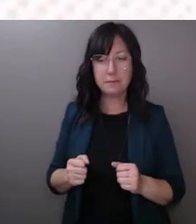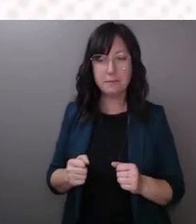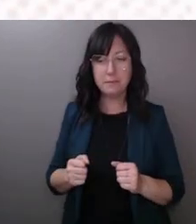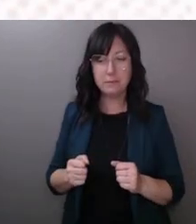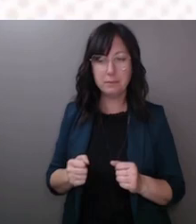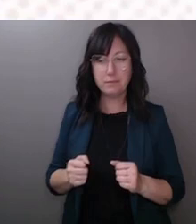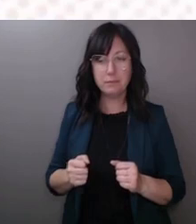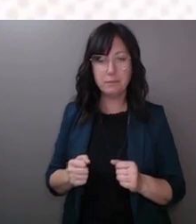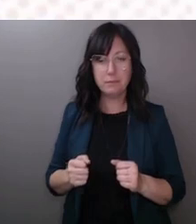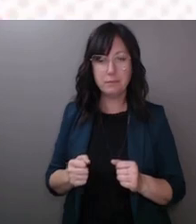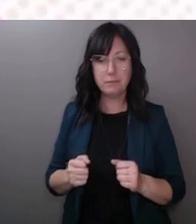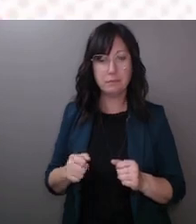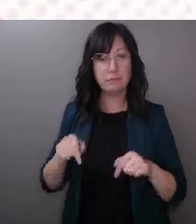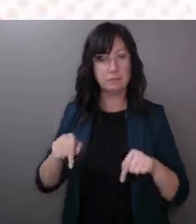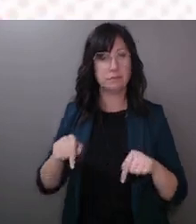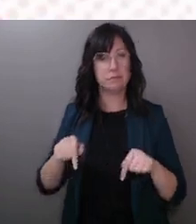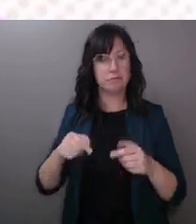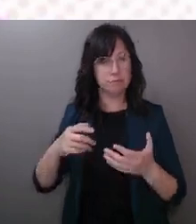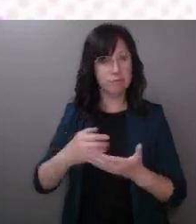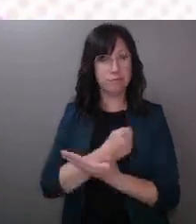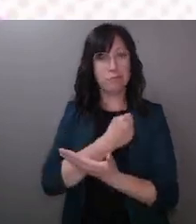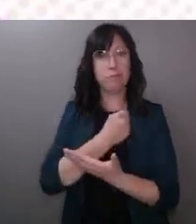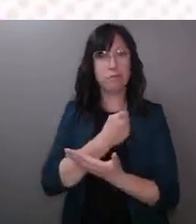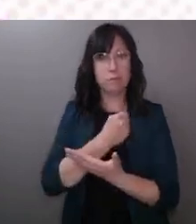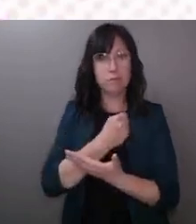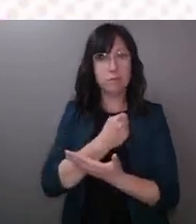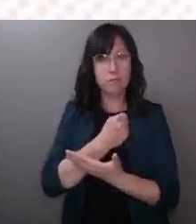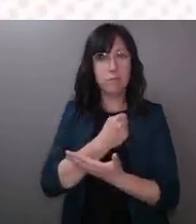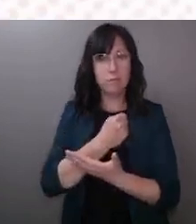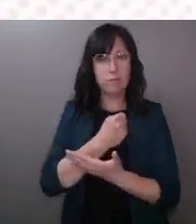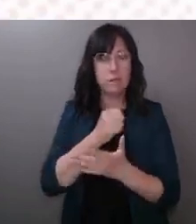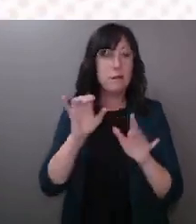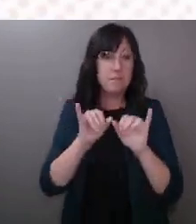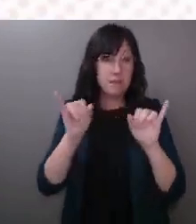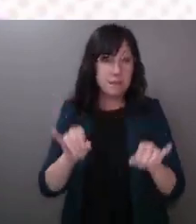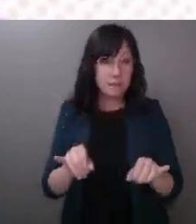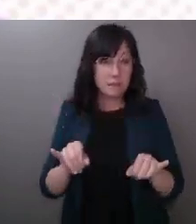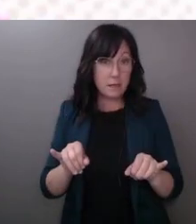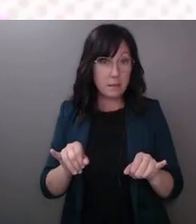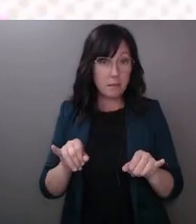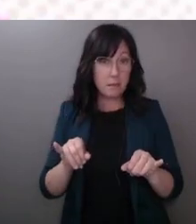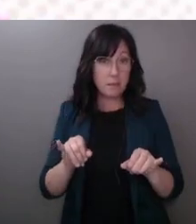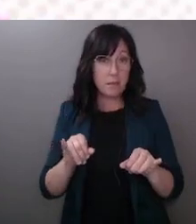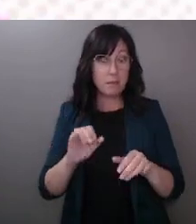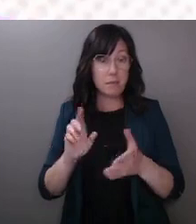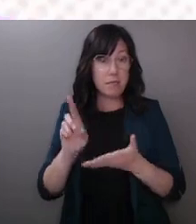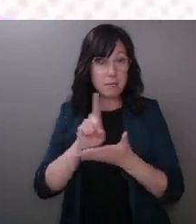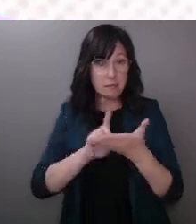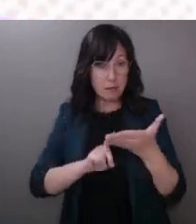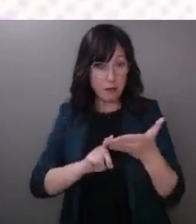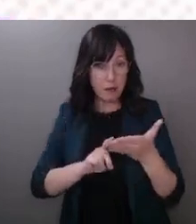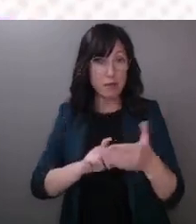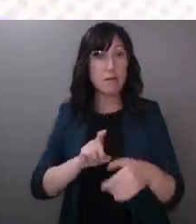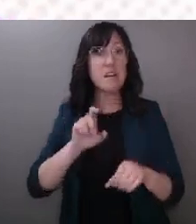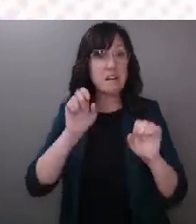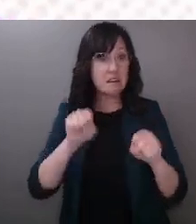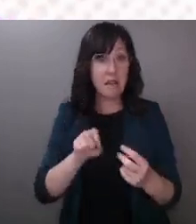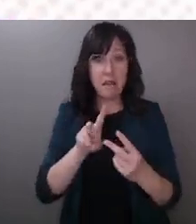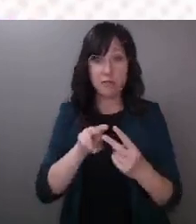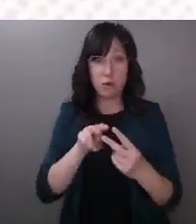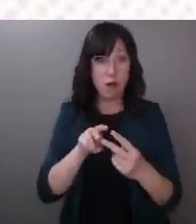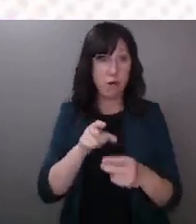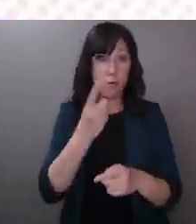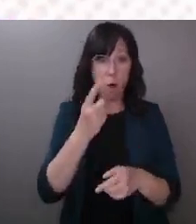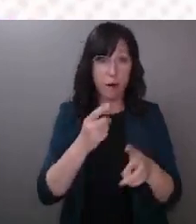we have to use this as an opportunity. The system was designed to have double or single car